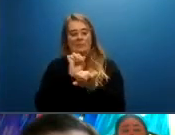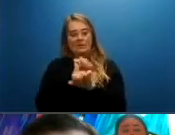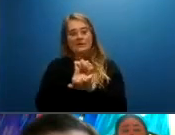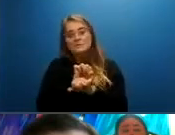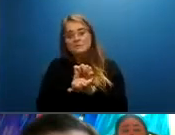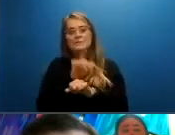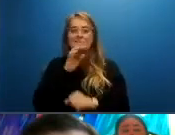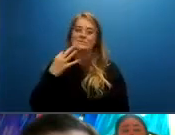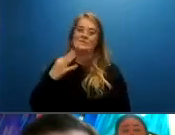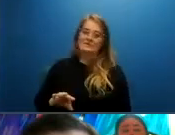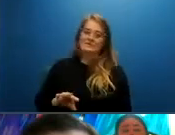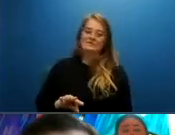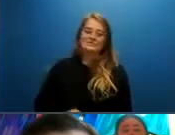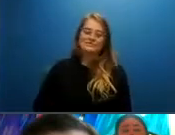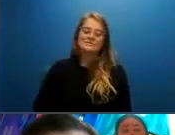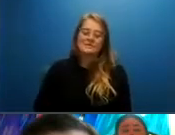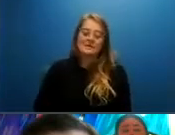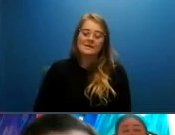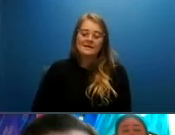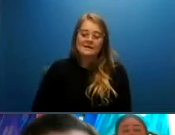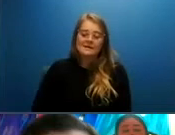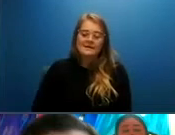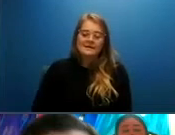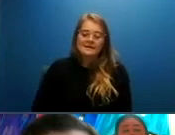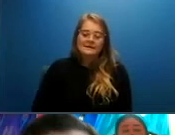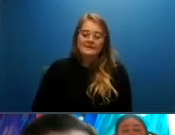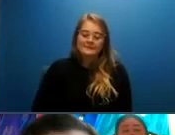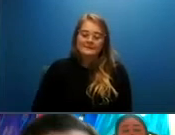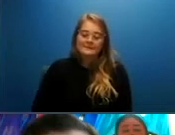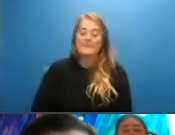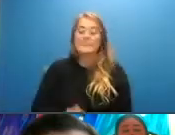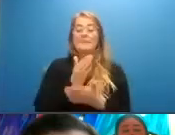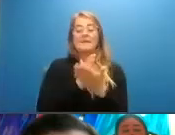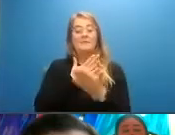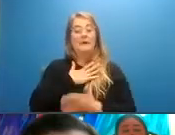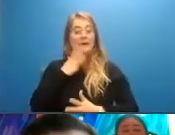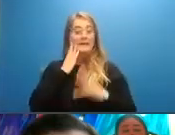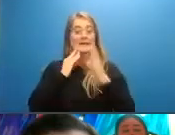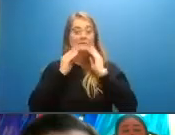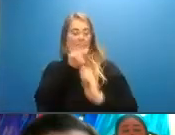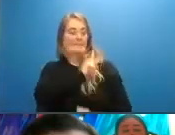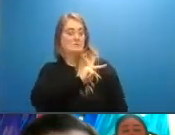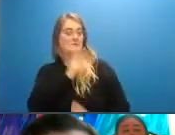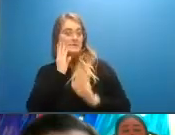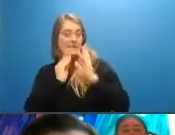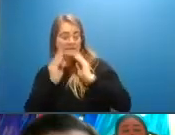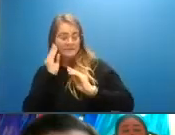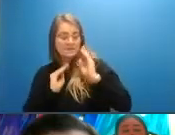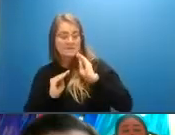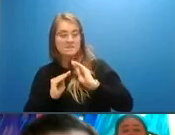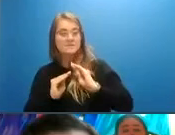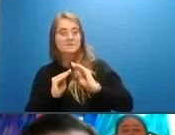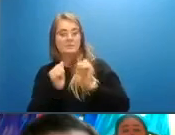And some of the things that I've experienced on a personal level myself in dealing with